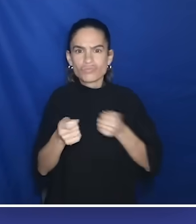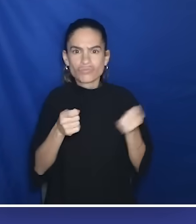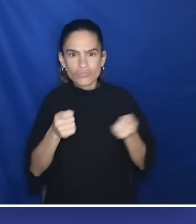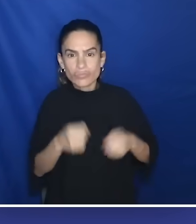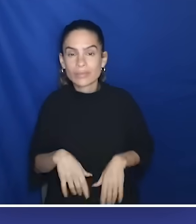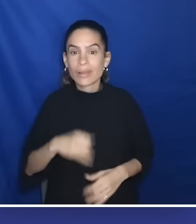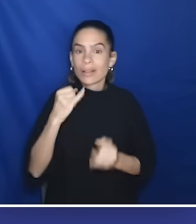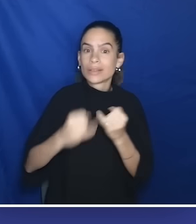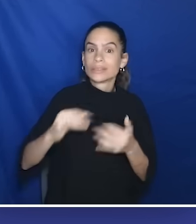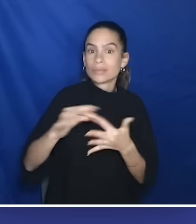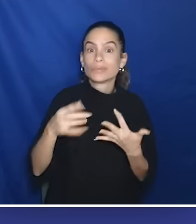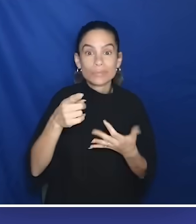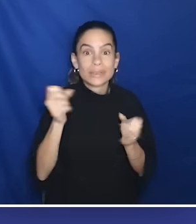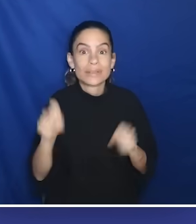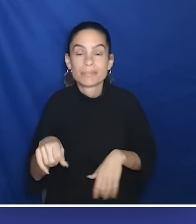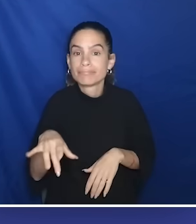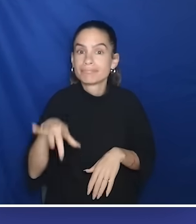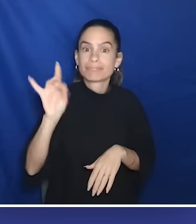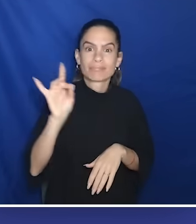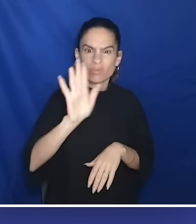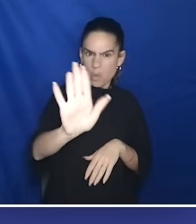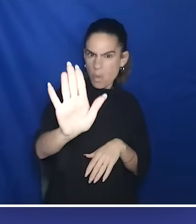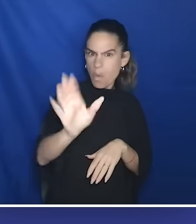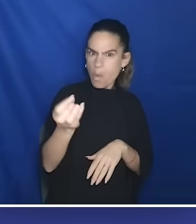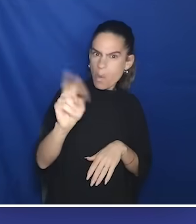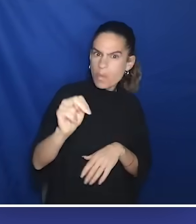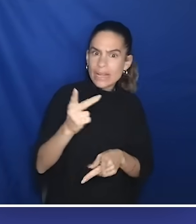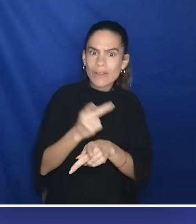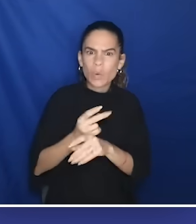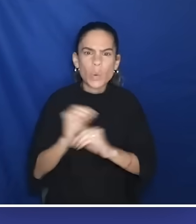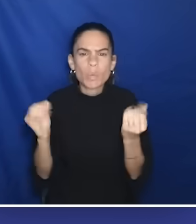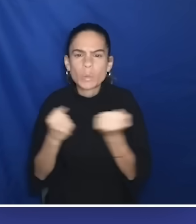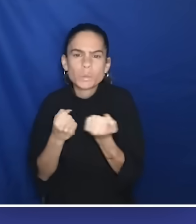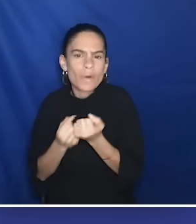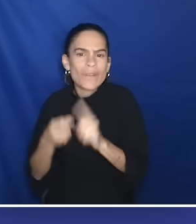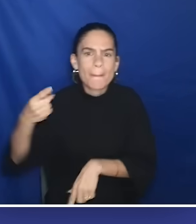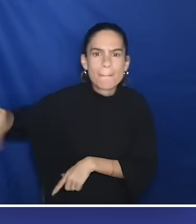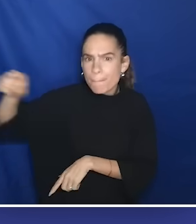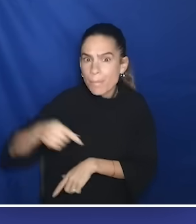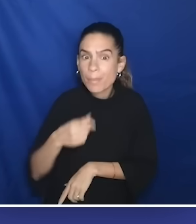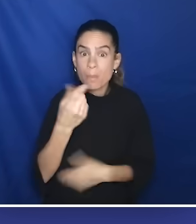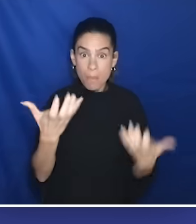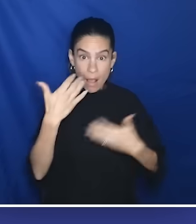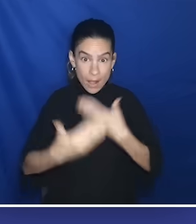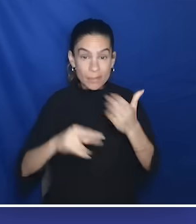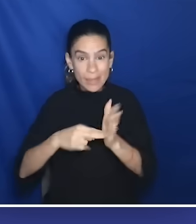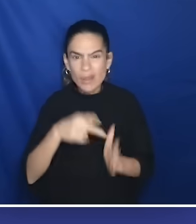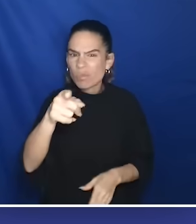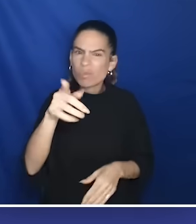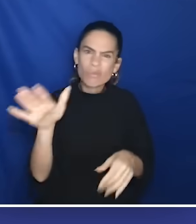services. And finally, you can choose to find your own caregiver without support from an agency. If you do, you take